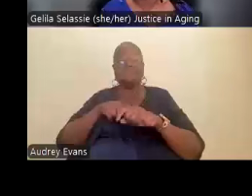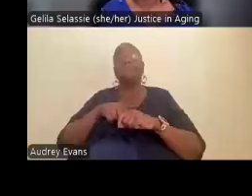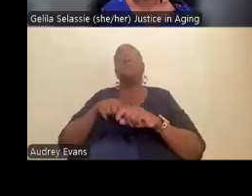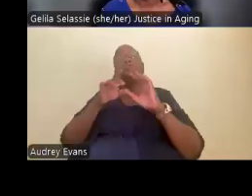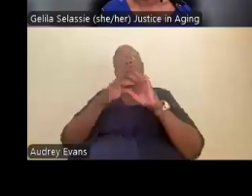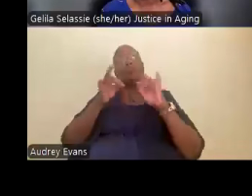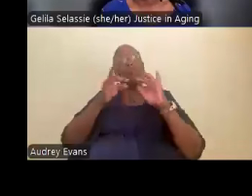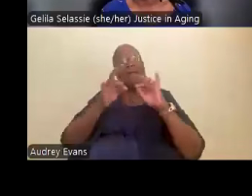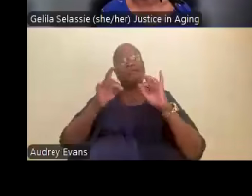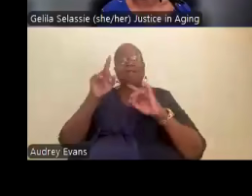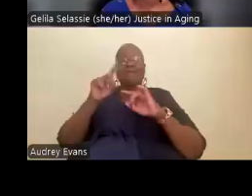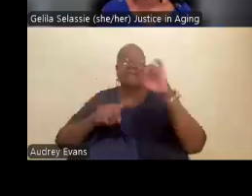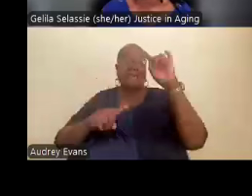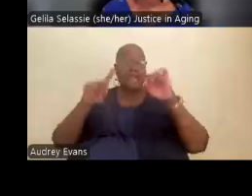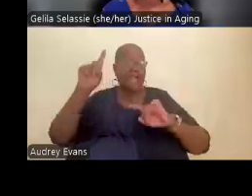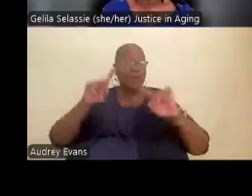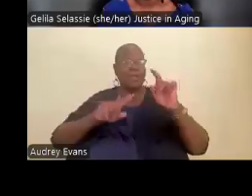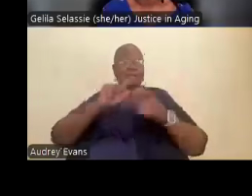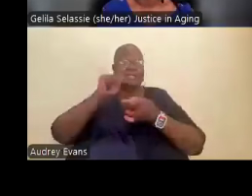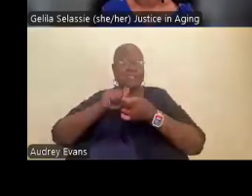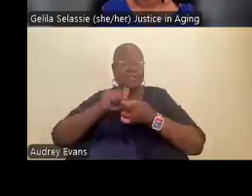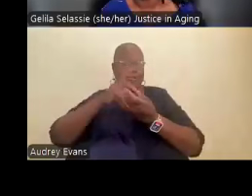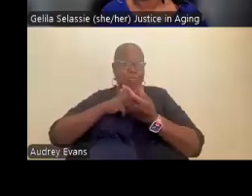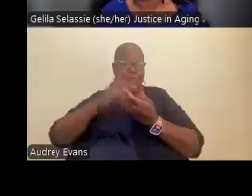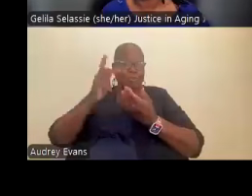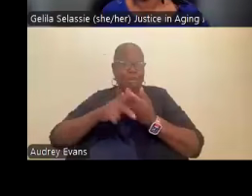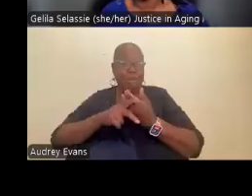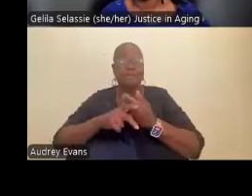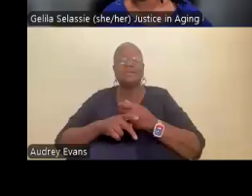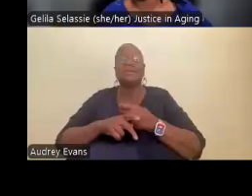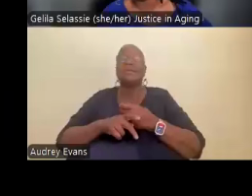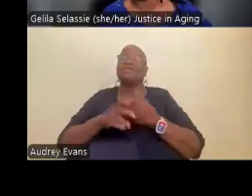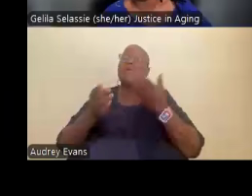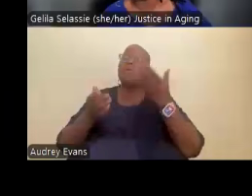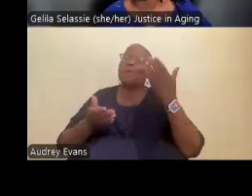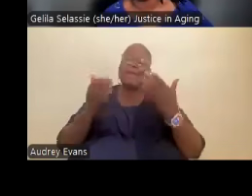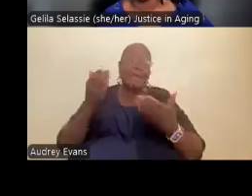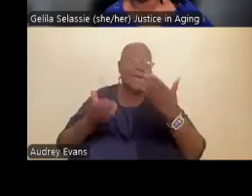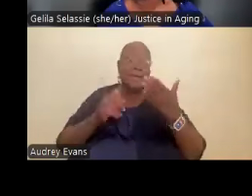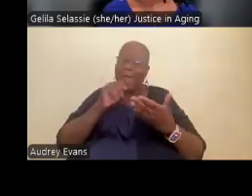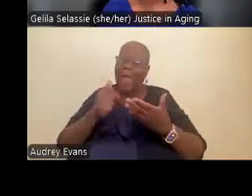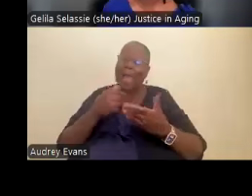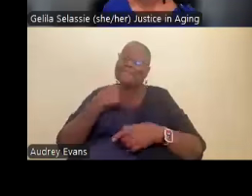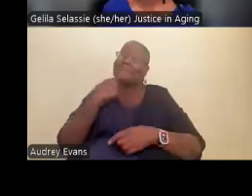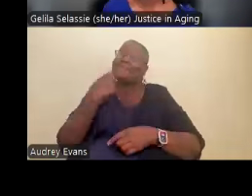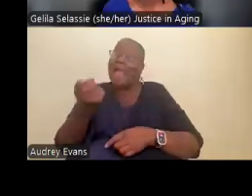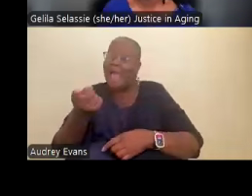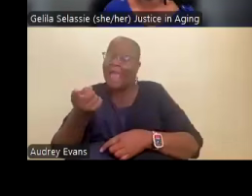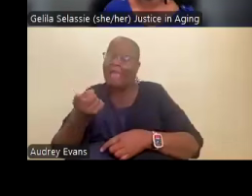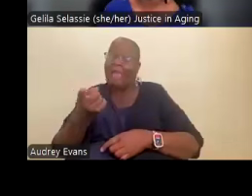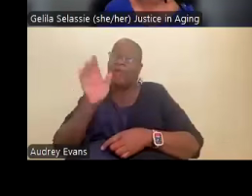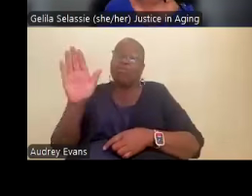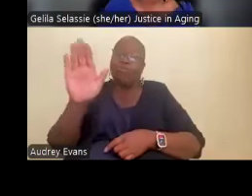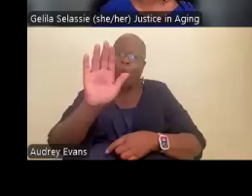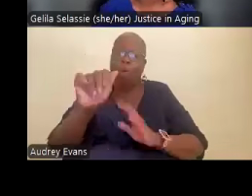mentioned, these are all very specific programs. And so we might not be able to say what's specifically available in your state